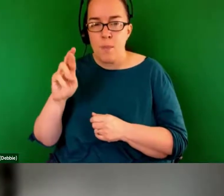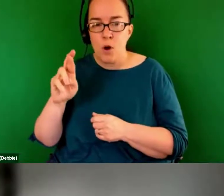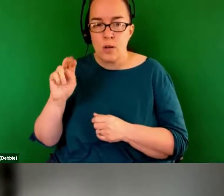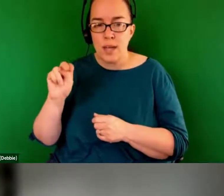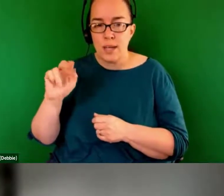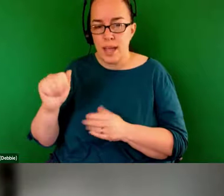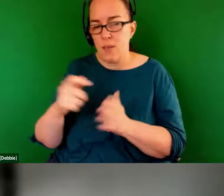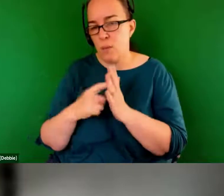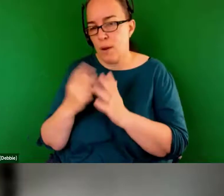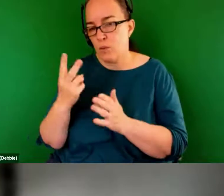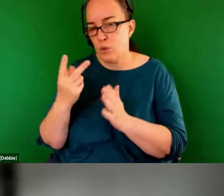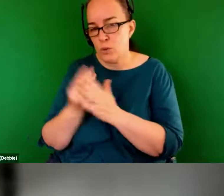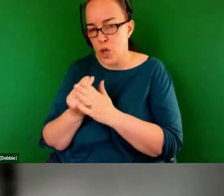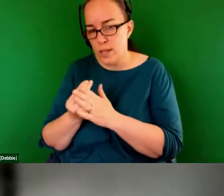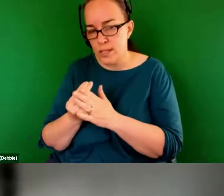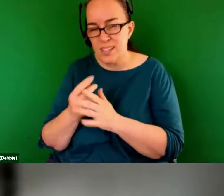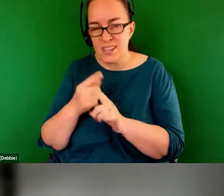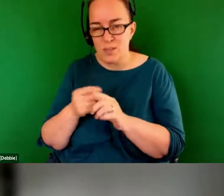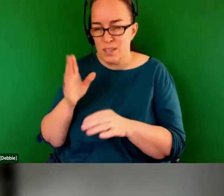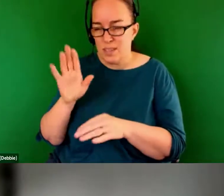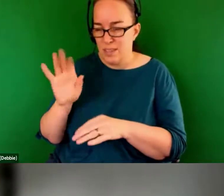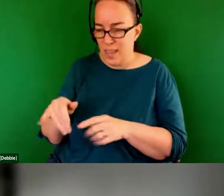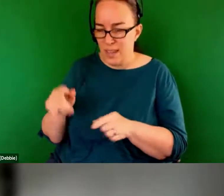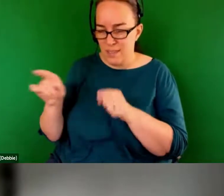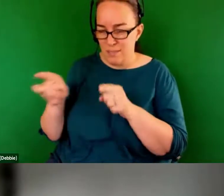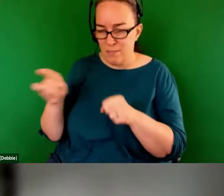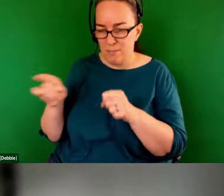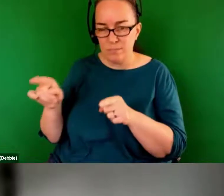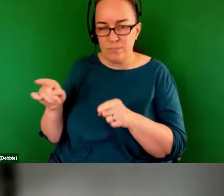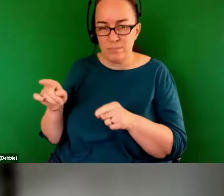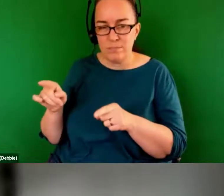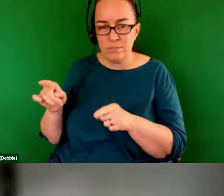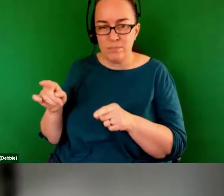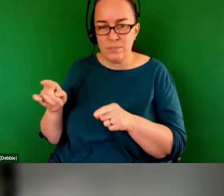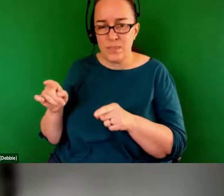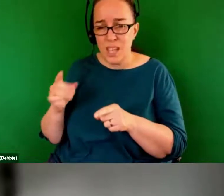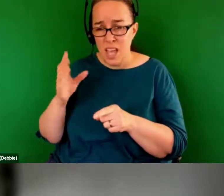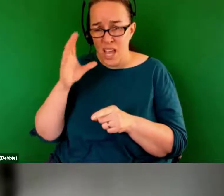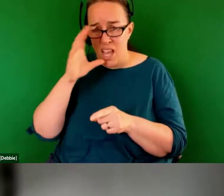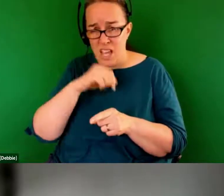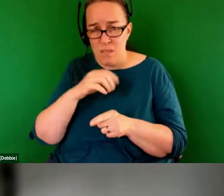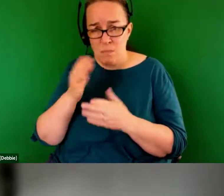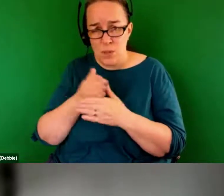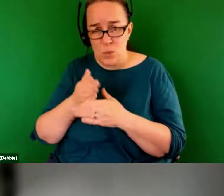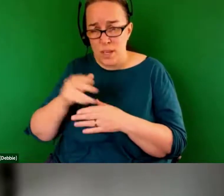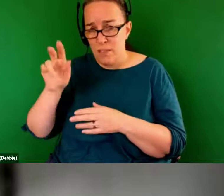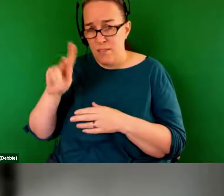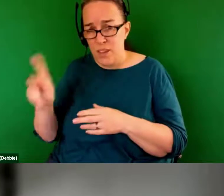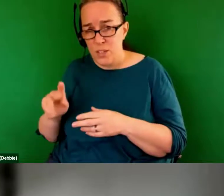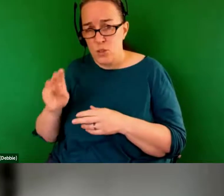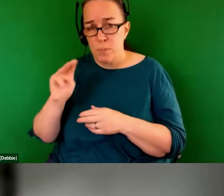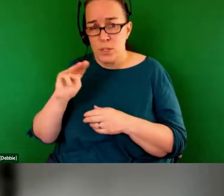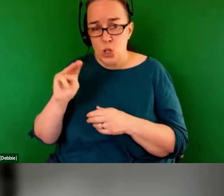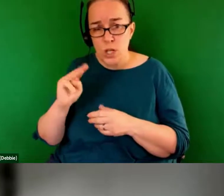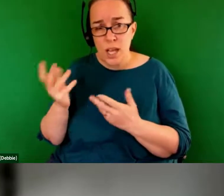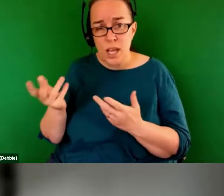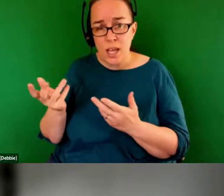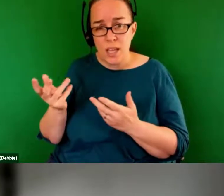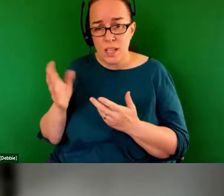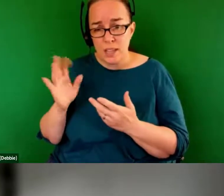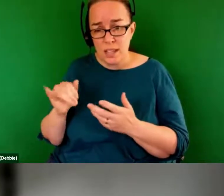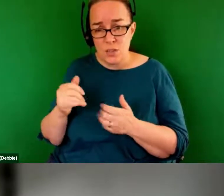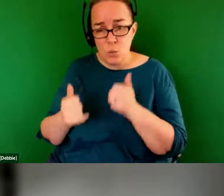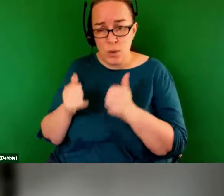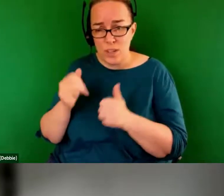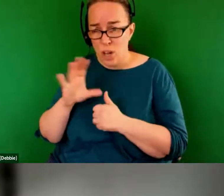requiring 2 shots. What's the difference between the two? I'm imagining they're asking between Pfizer and Moderna. Is it just the origin, which company it